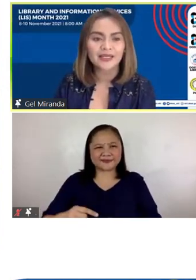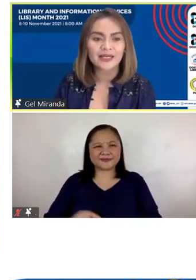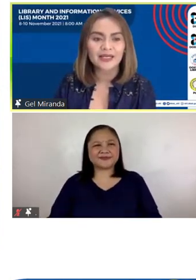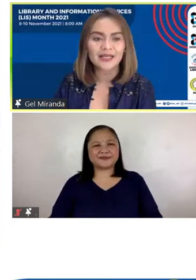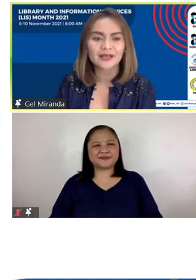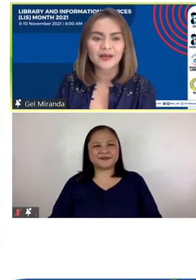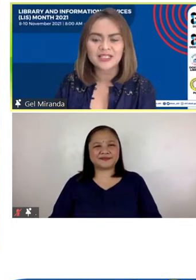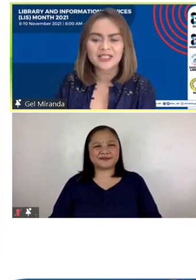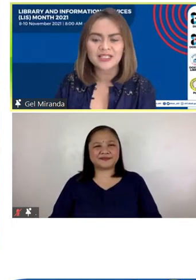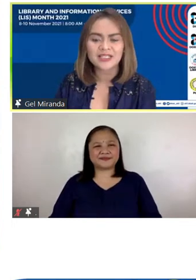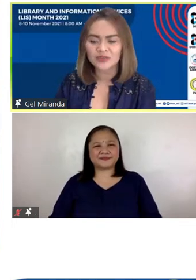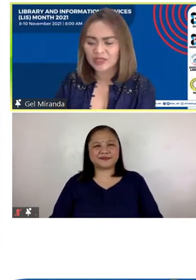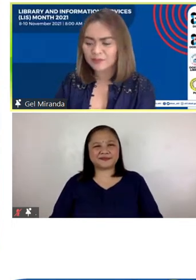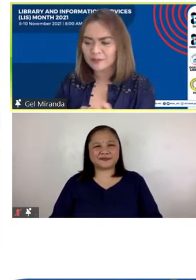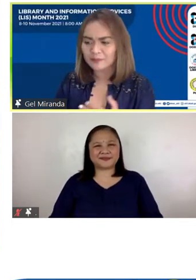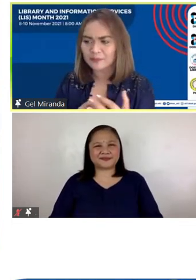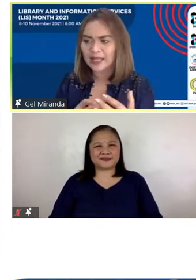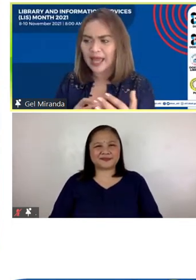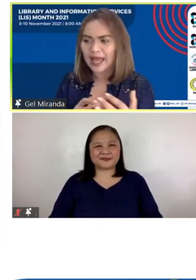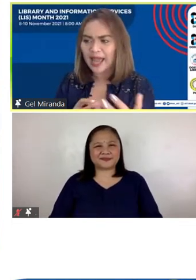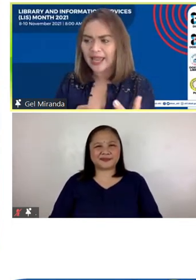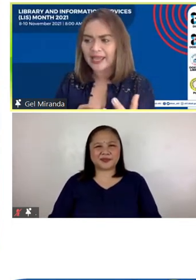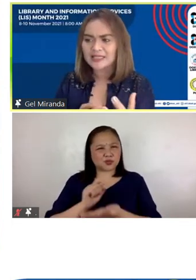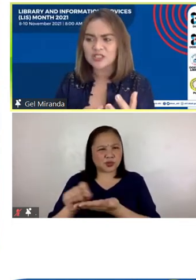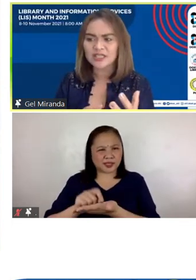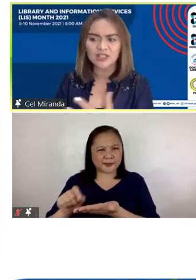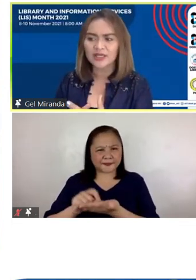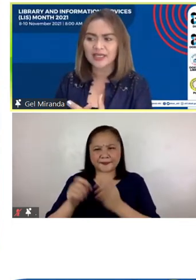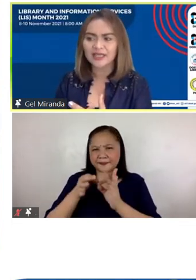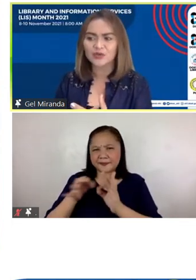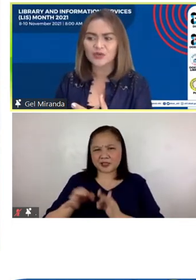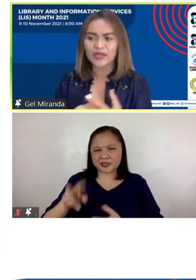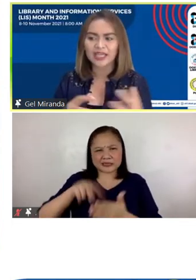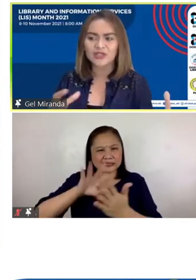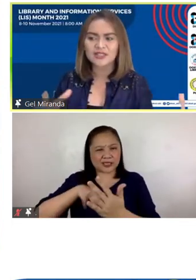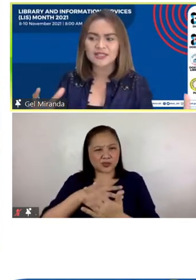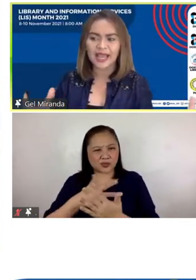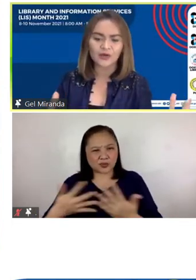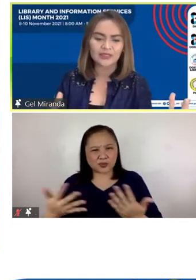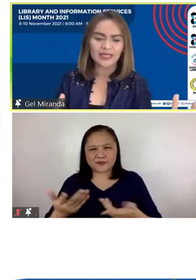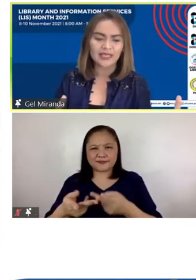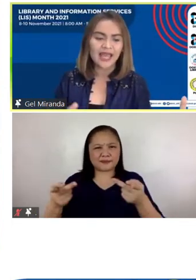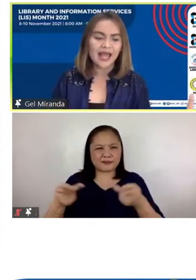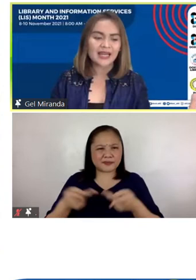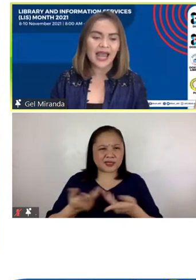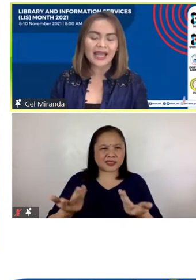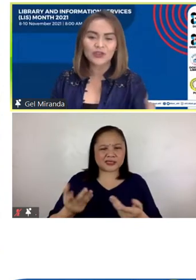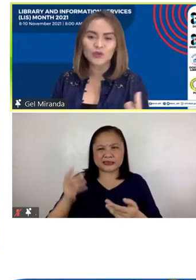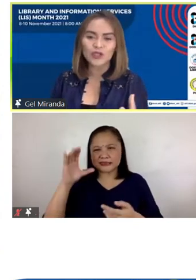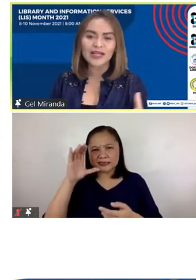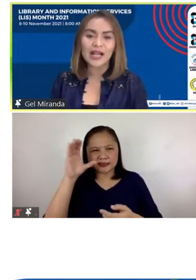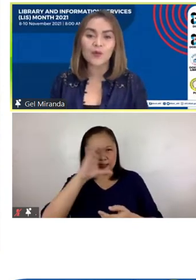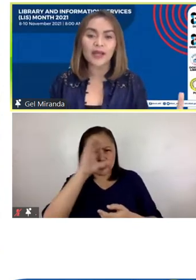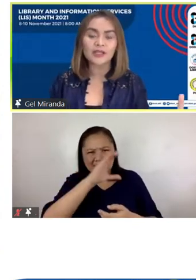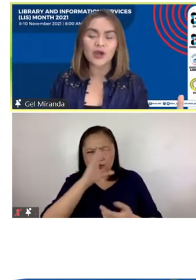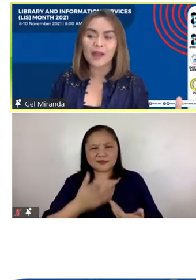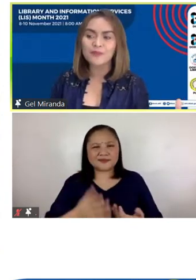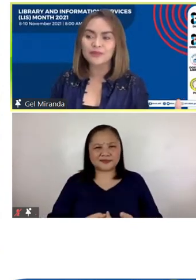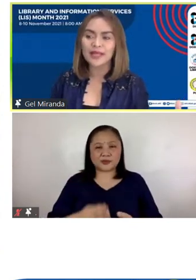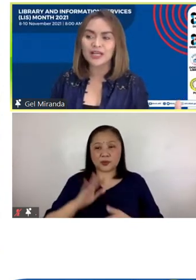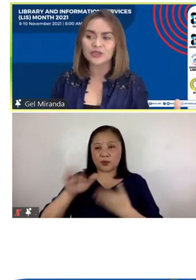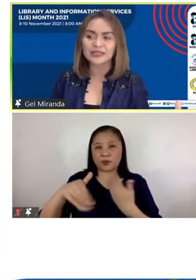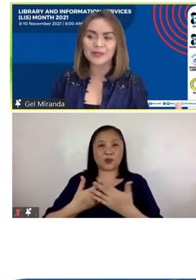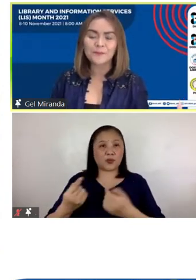And script lines, or scheduling, yung location, scouting. Lahat doon, nagagawa na ng